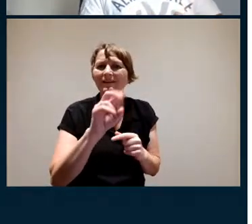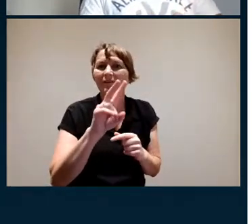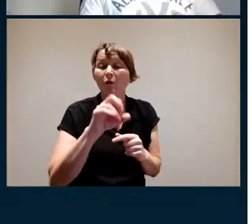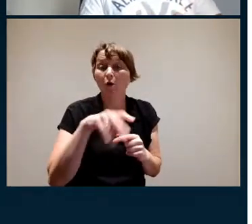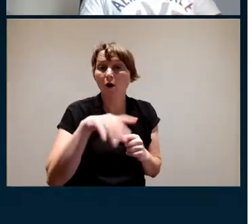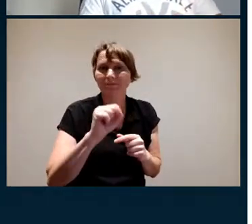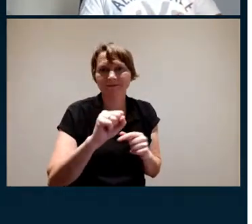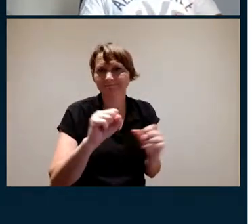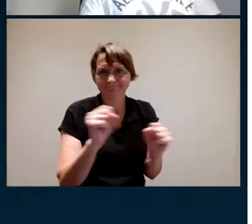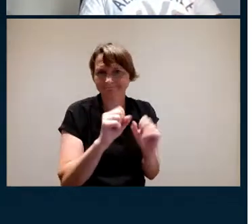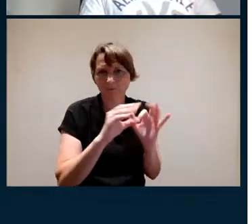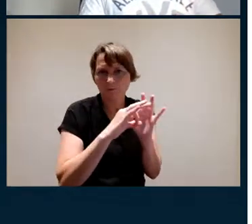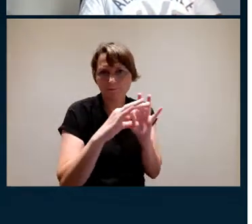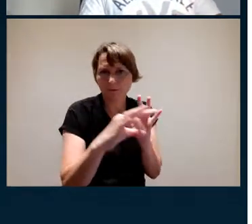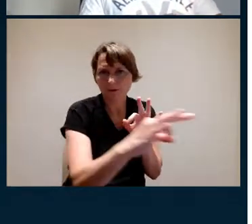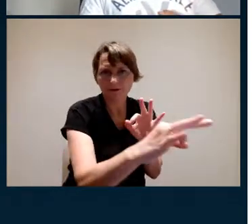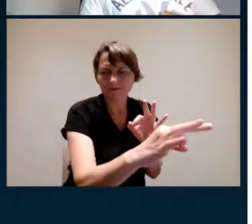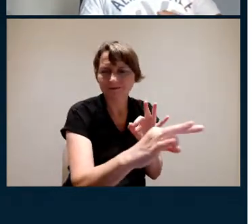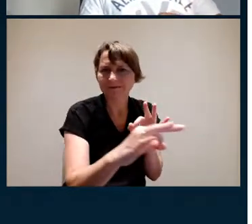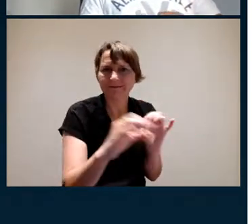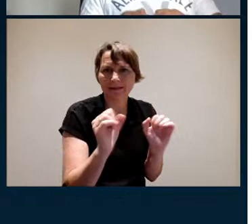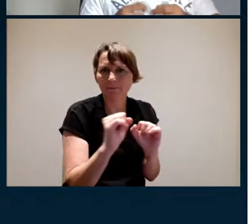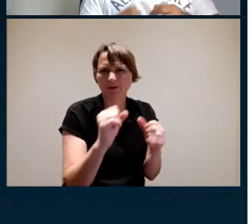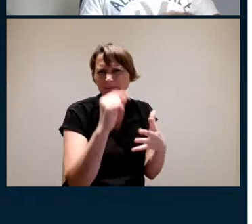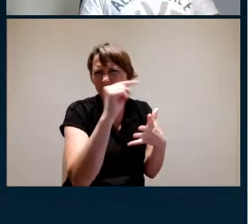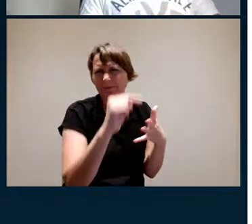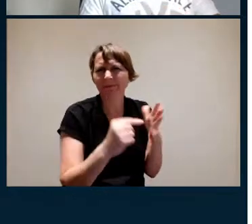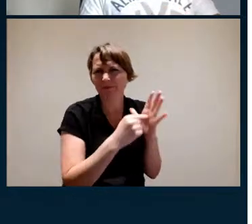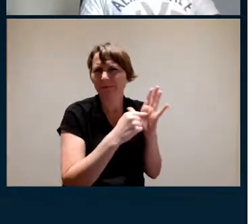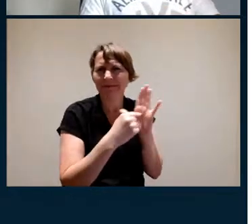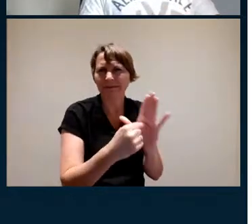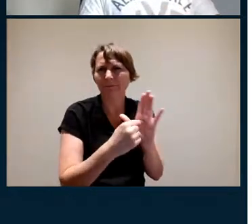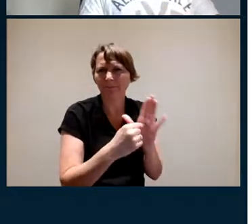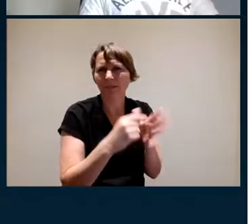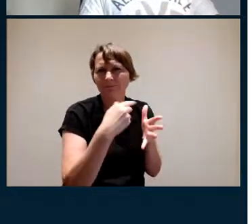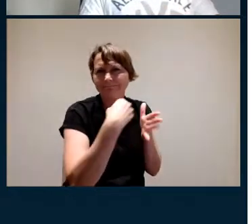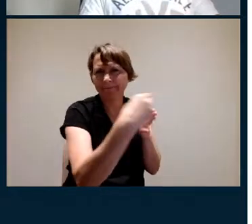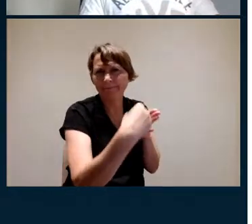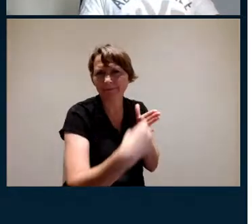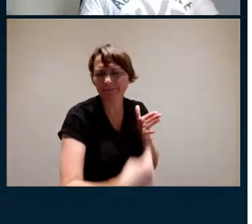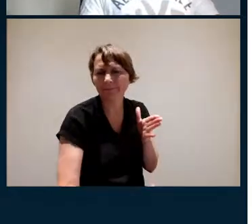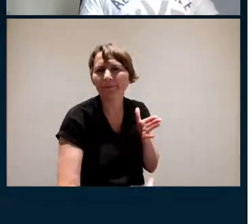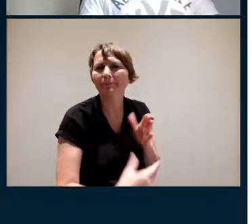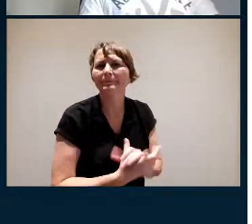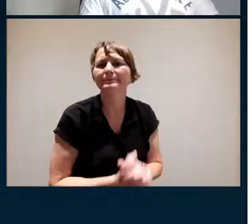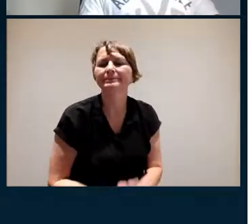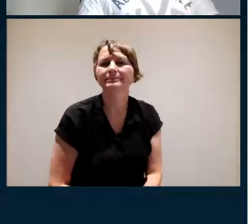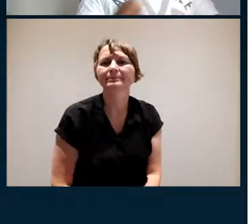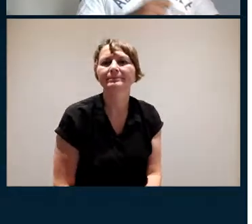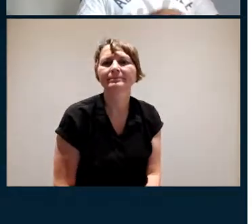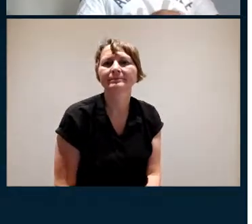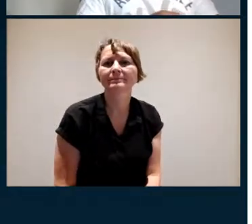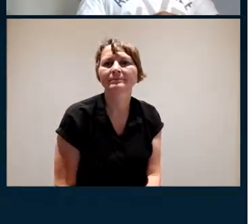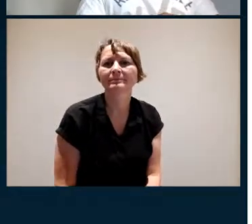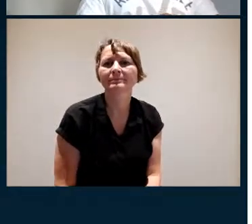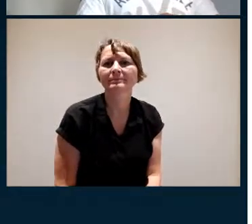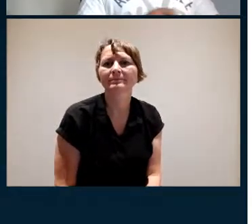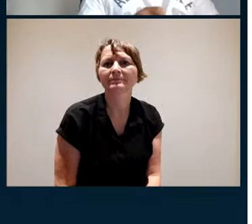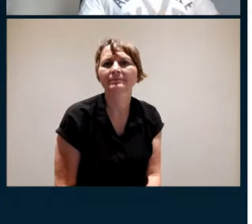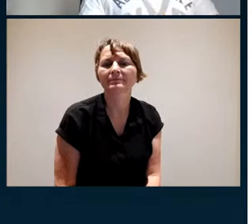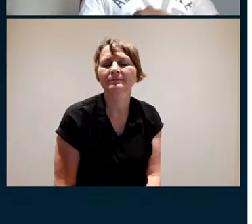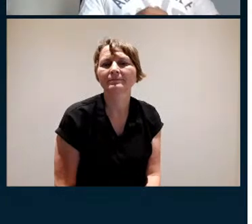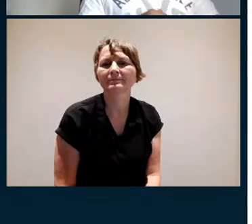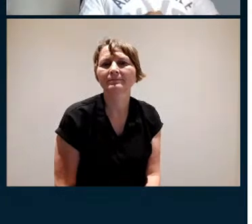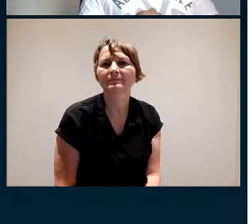an NSG change or Azure Databricks implementation. Or if you look at